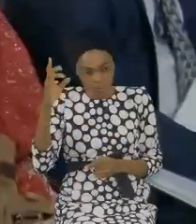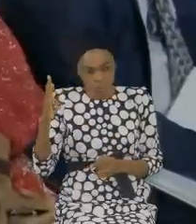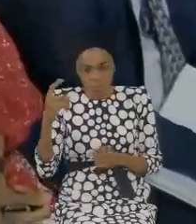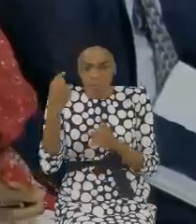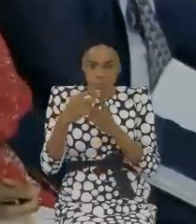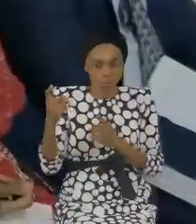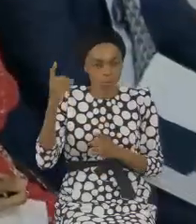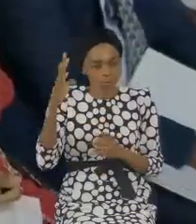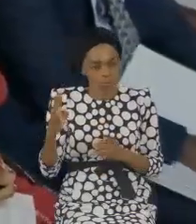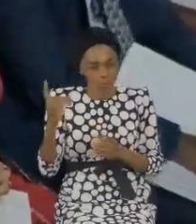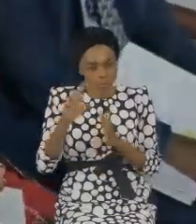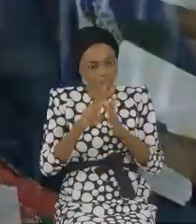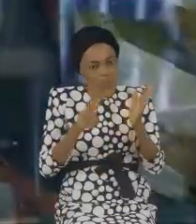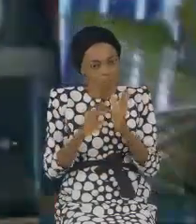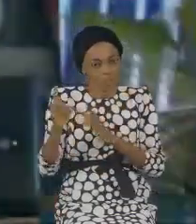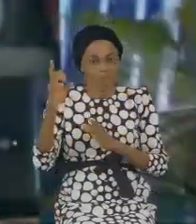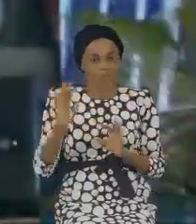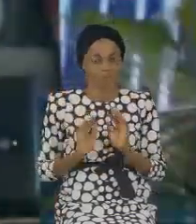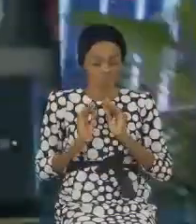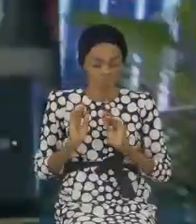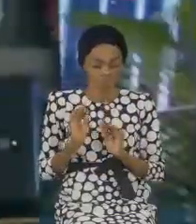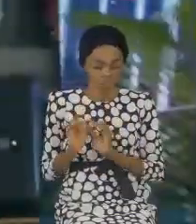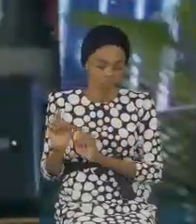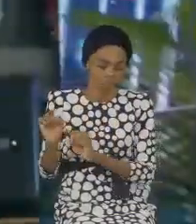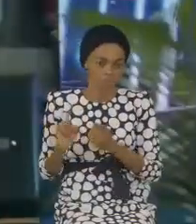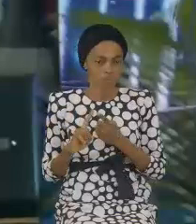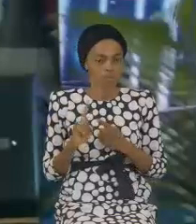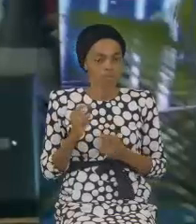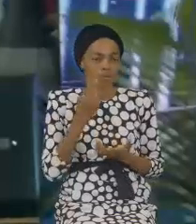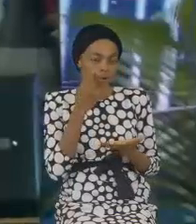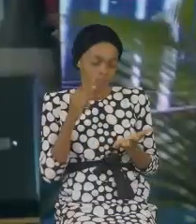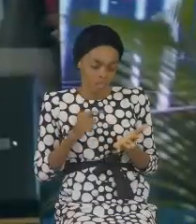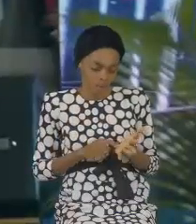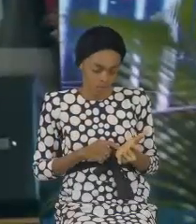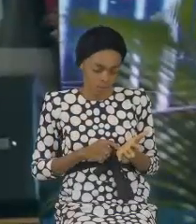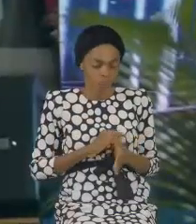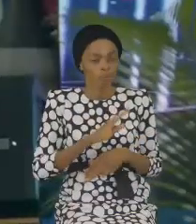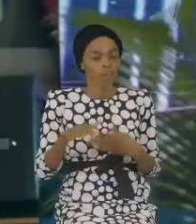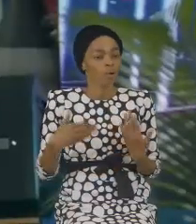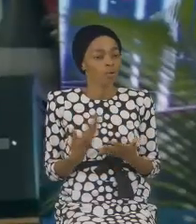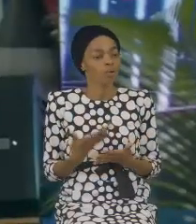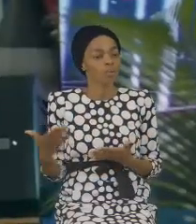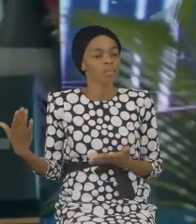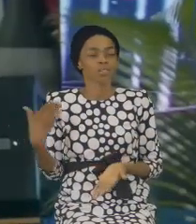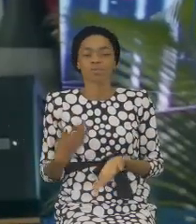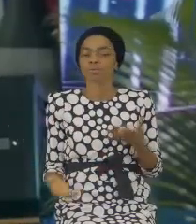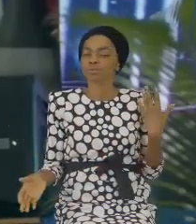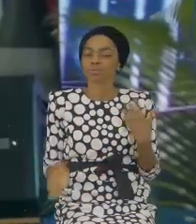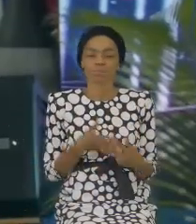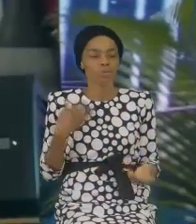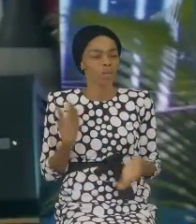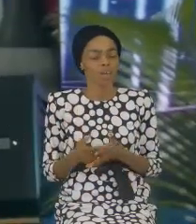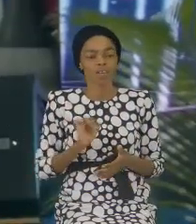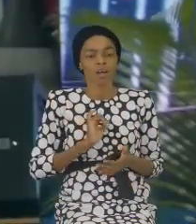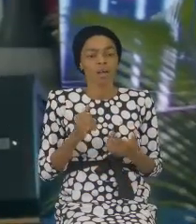God, the will of God, teaching them to observe all things whatsoever I